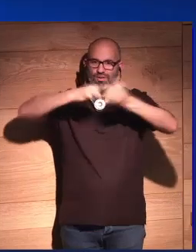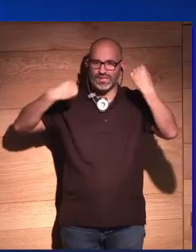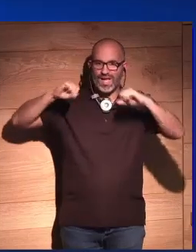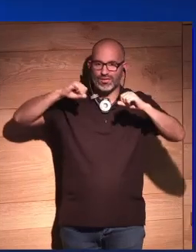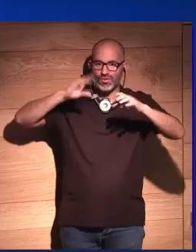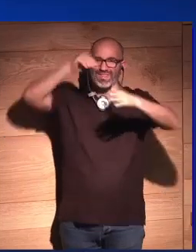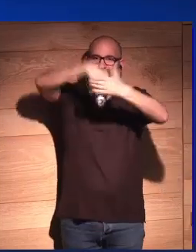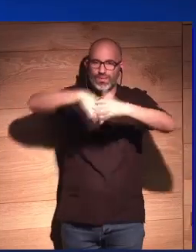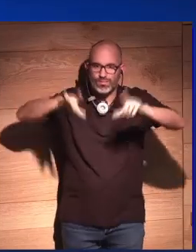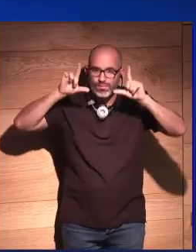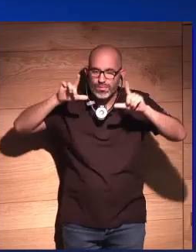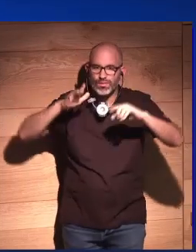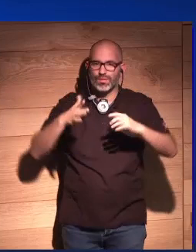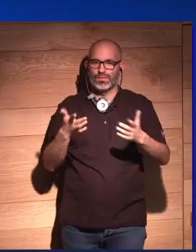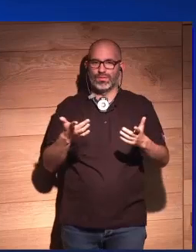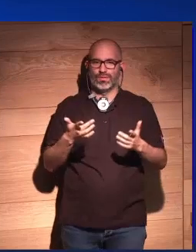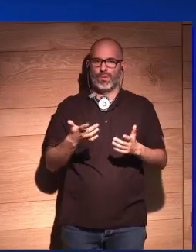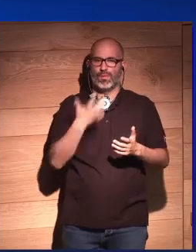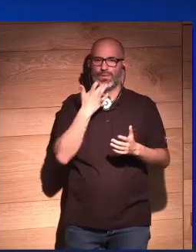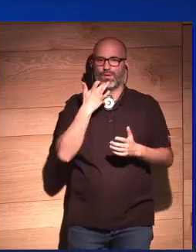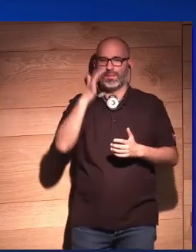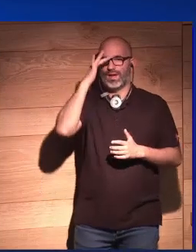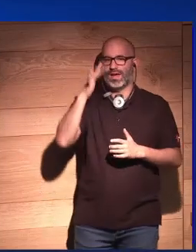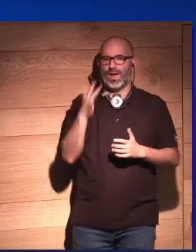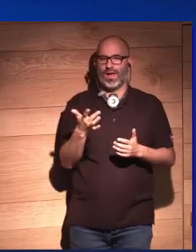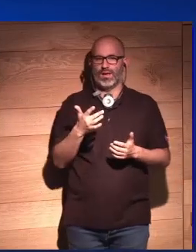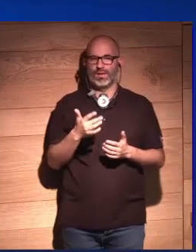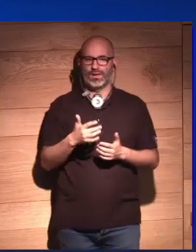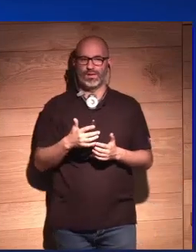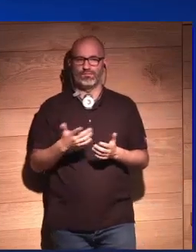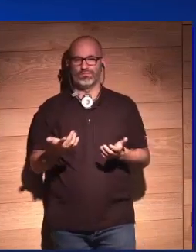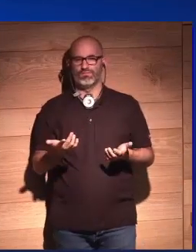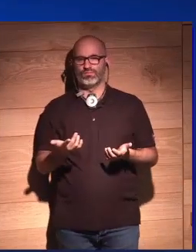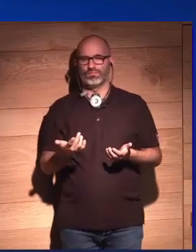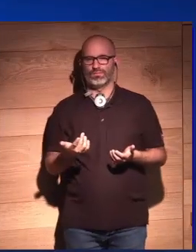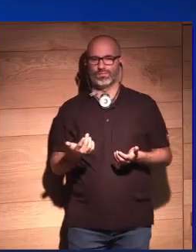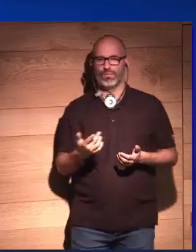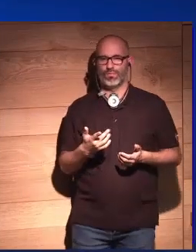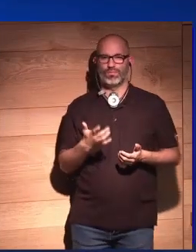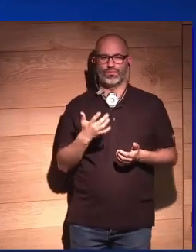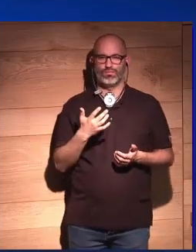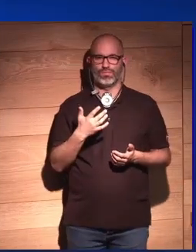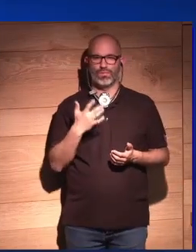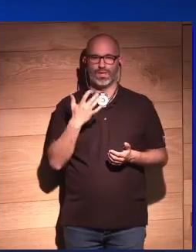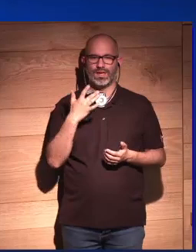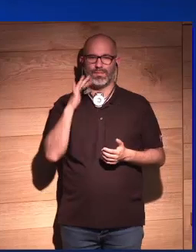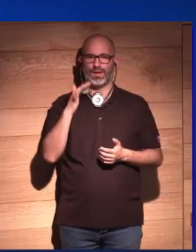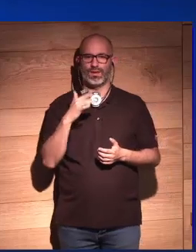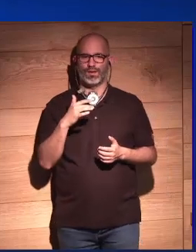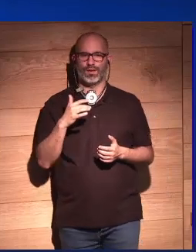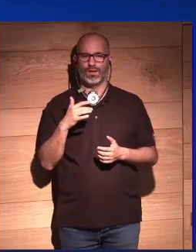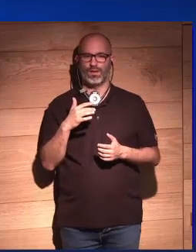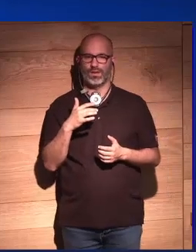here and she offers me a Polaroid camera and I don't do it, she'll do one thing. If I take it, she'll do another thing. So these kind